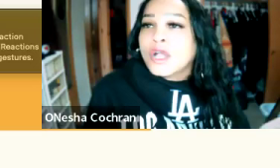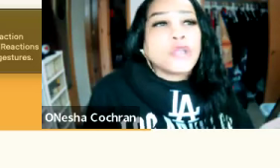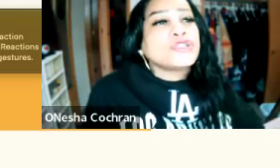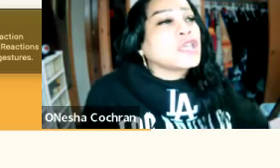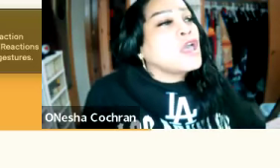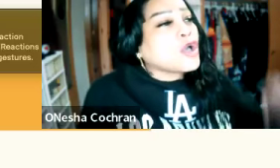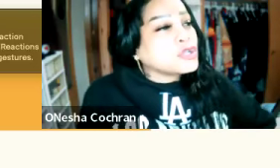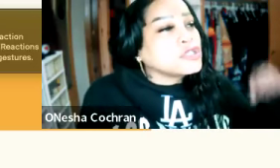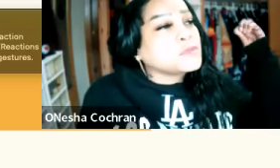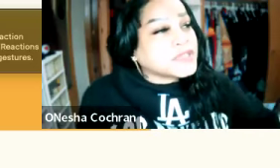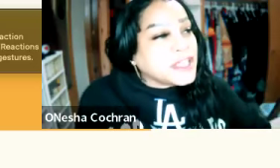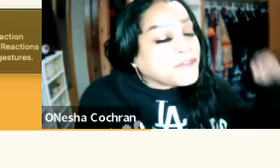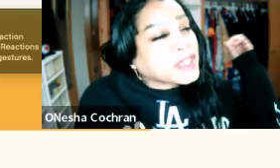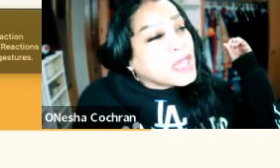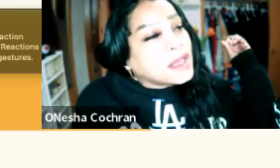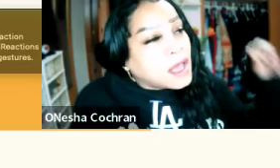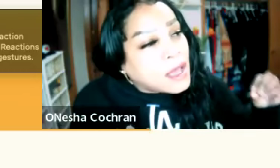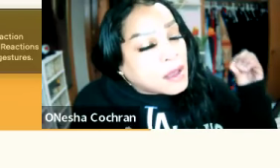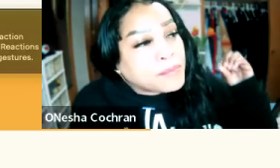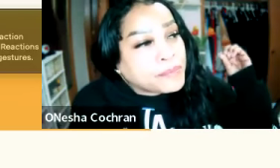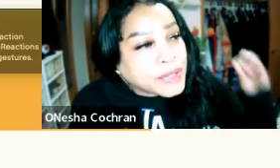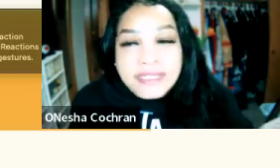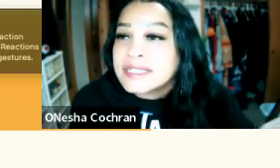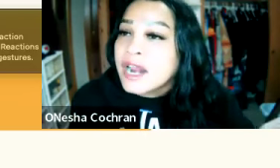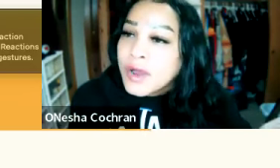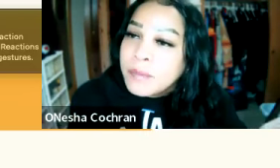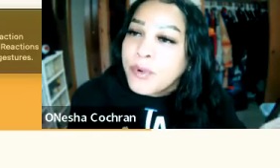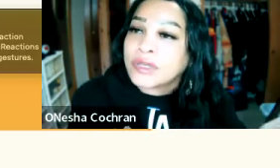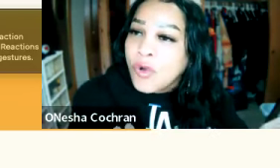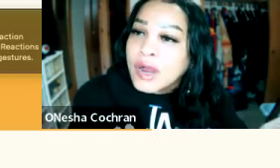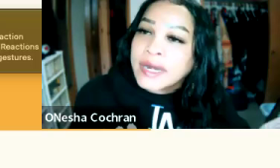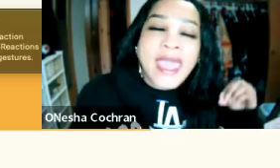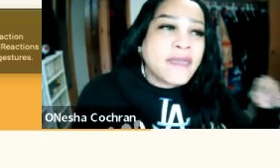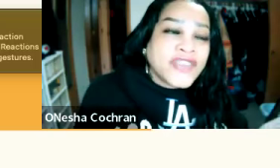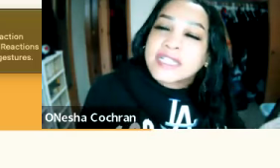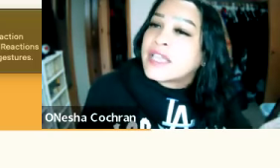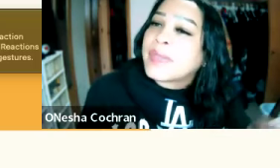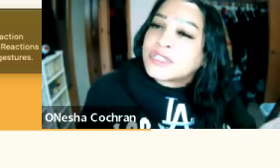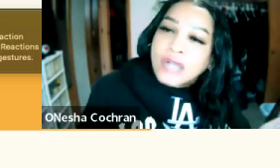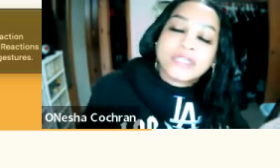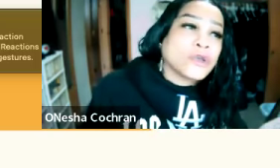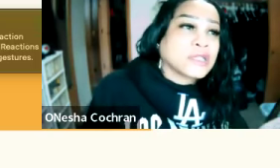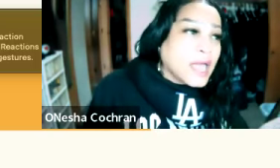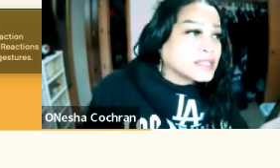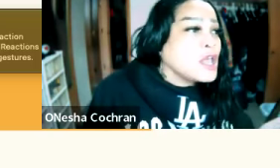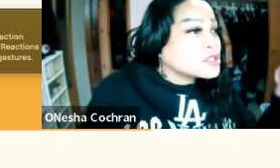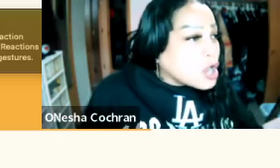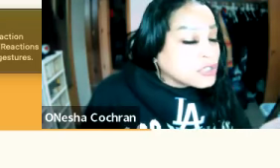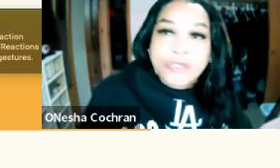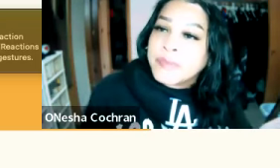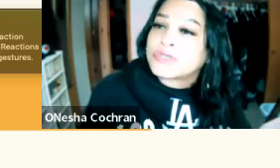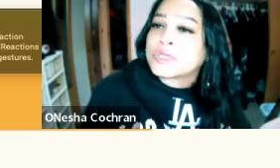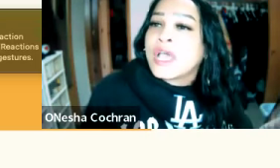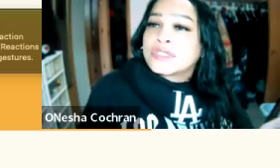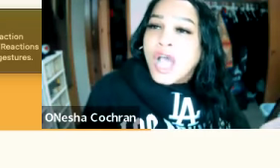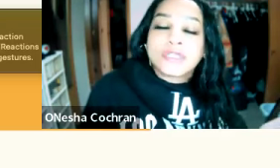closer. Go to the culturally specific places that are in Portland, Oregon, and visit them and talk to those clients, talk